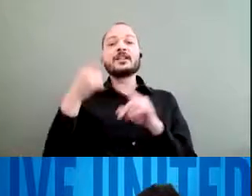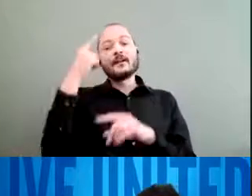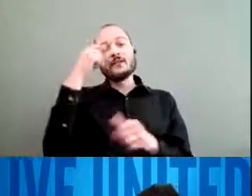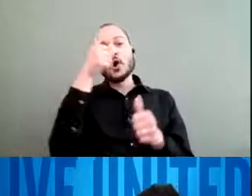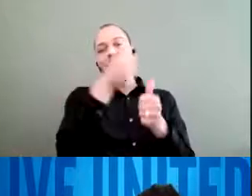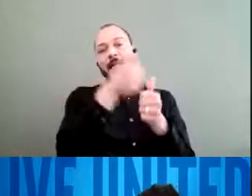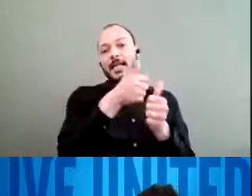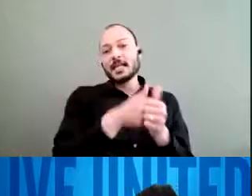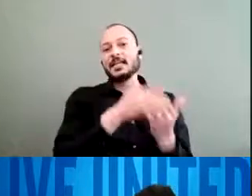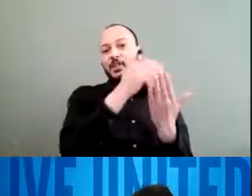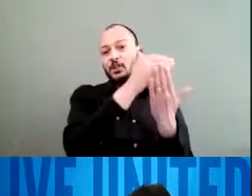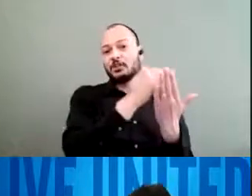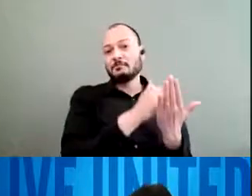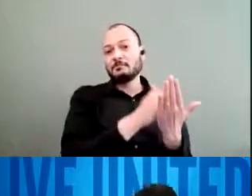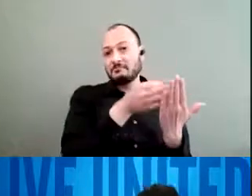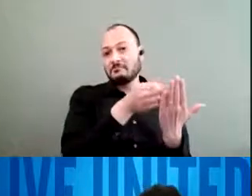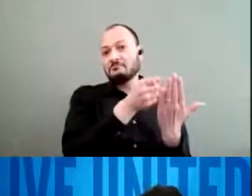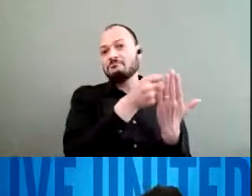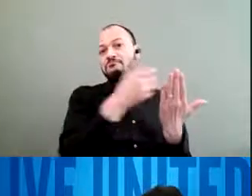items here.